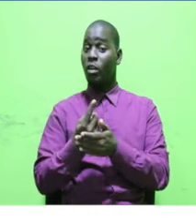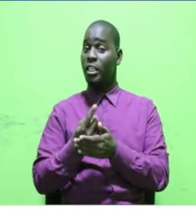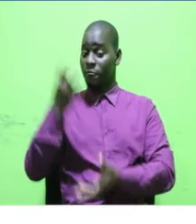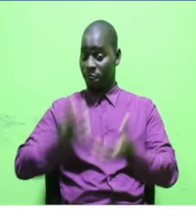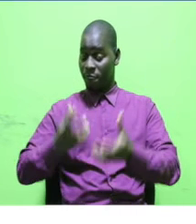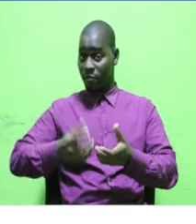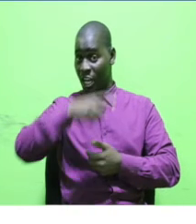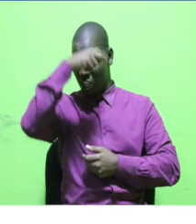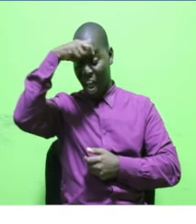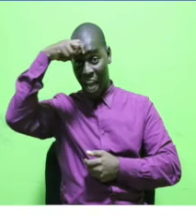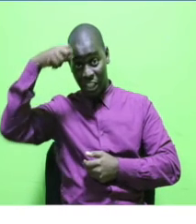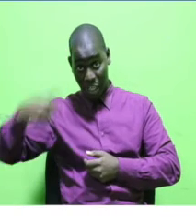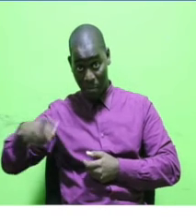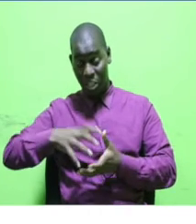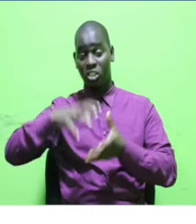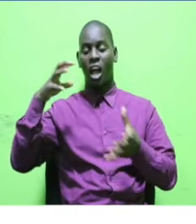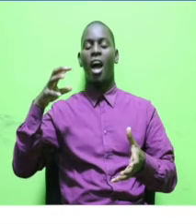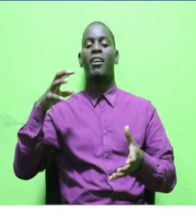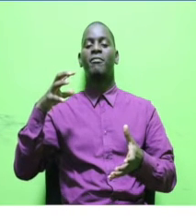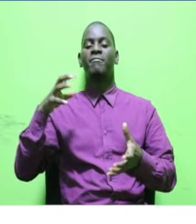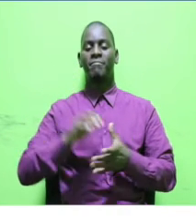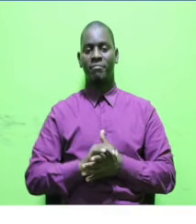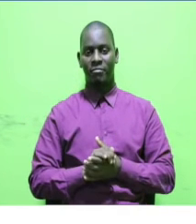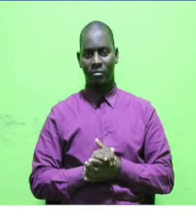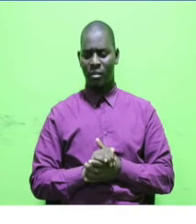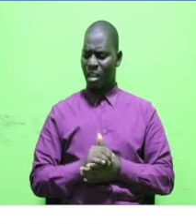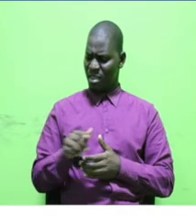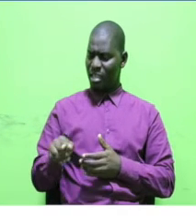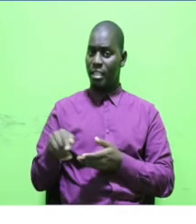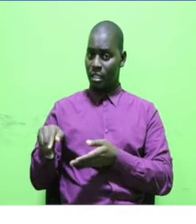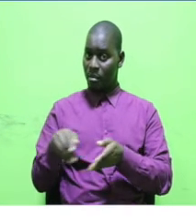involves burning of waste at high temperature using incinerator.